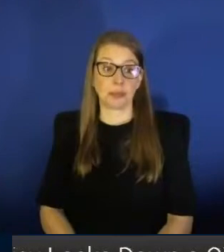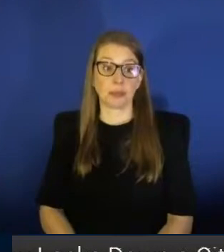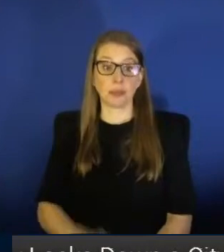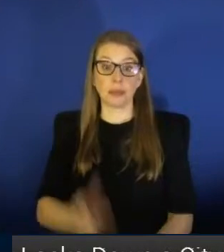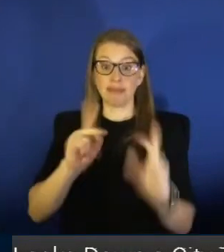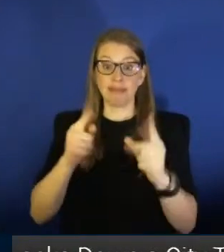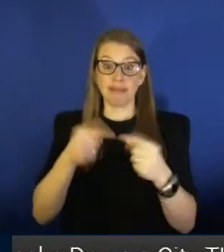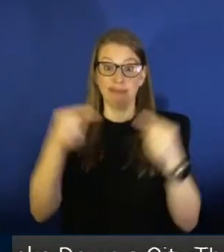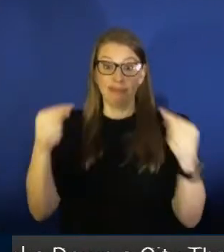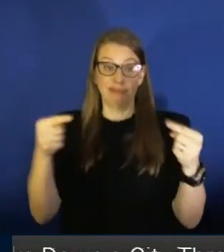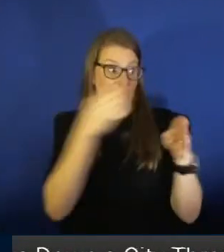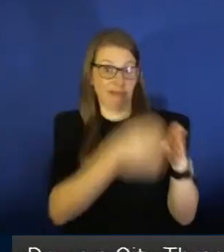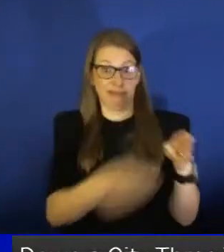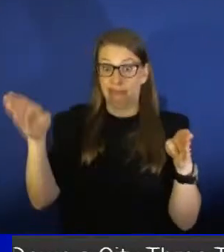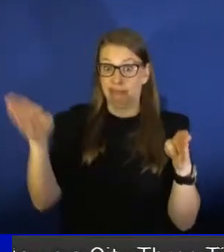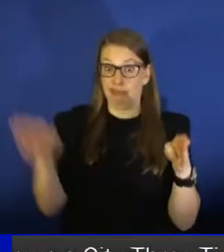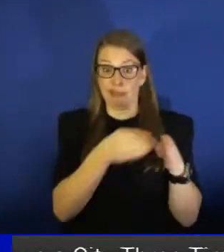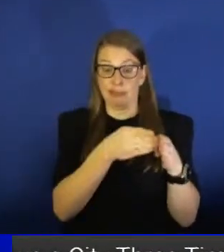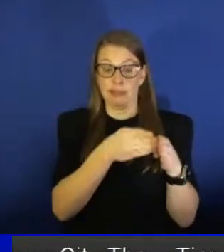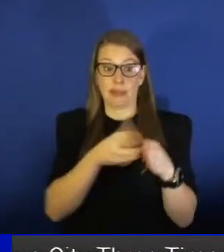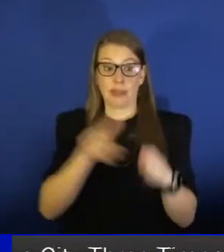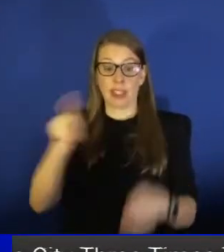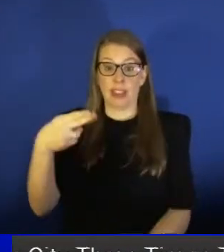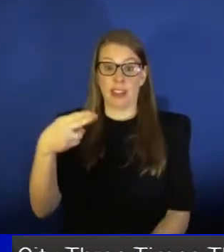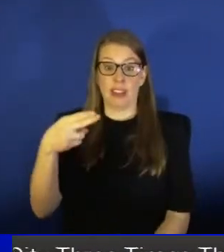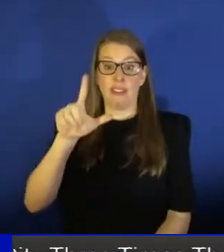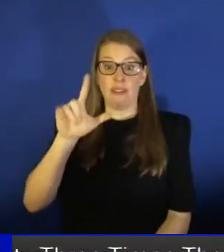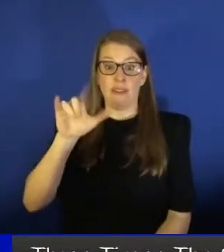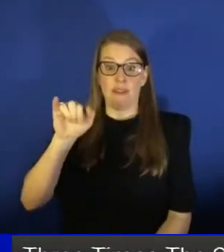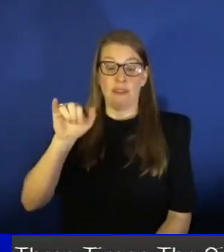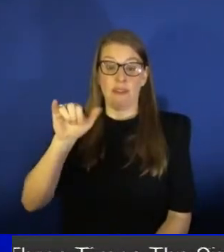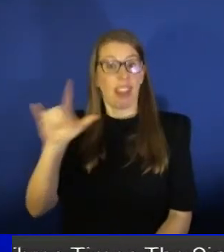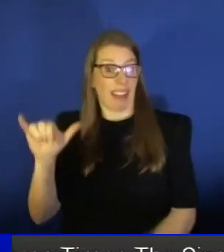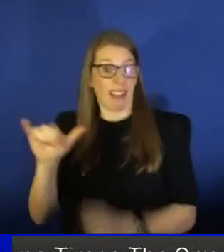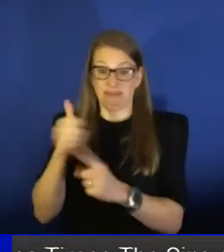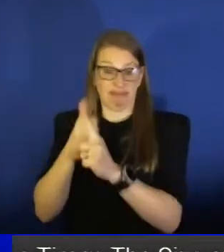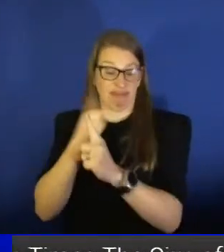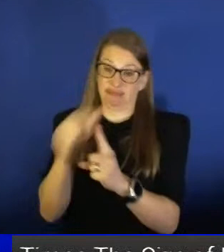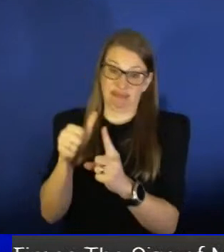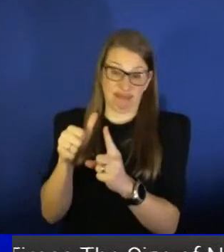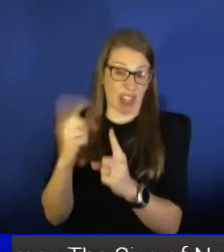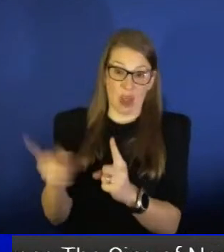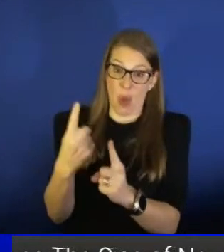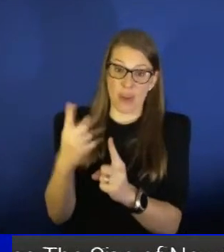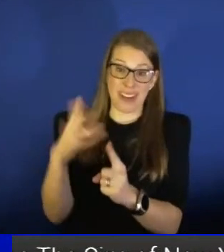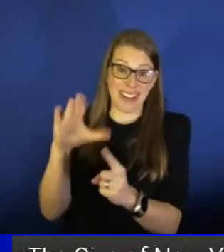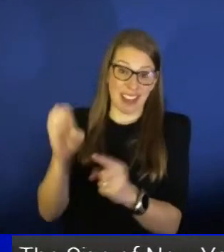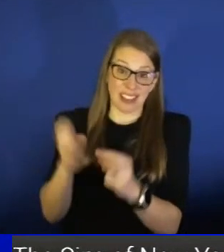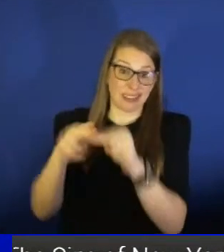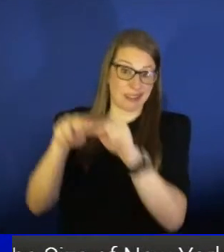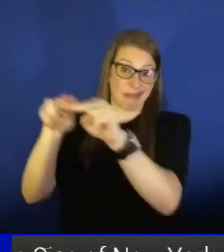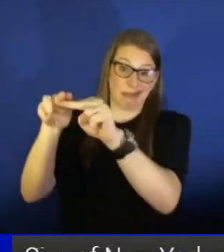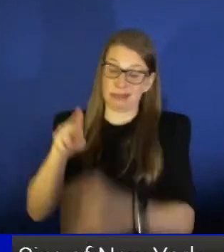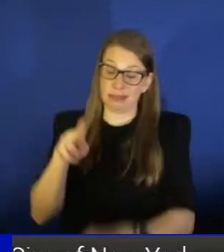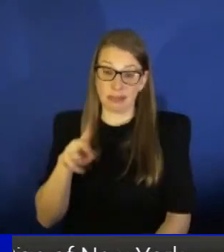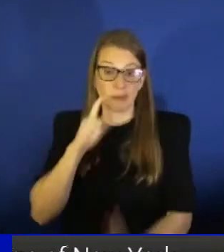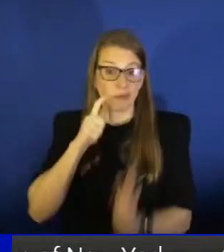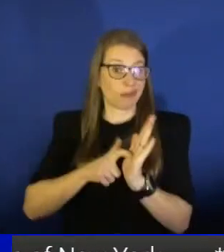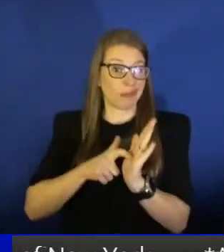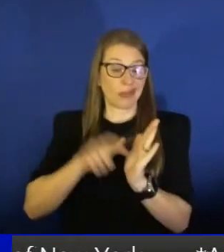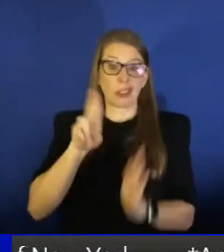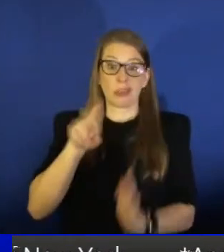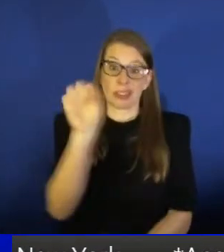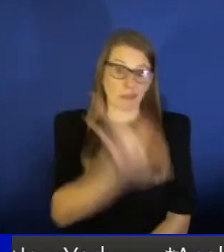spectrum. Your thoughts on that? And Philadelphia is not alone in terms of cases rising, right? I mean, we are seeing that in a number of places throughout the country.